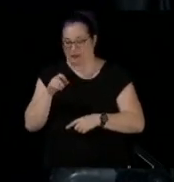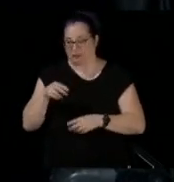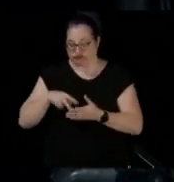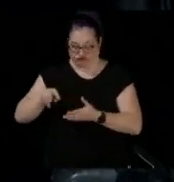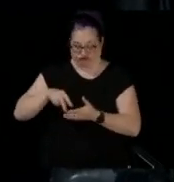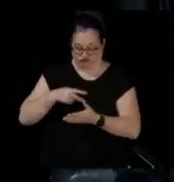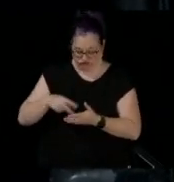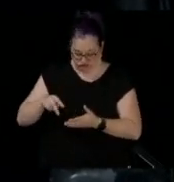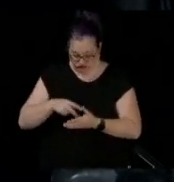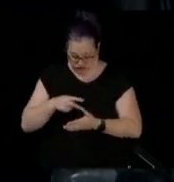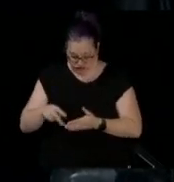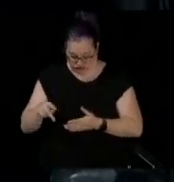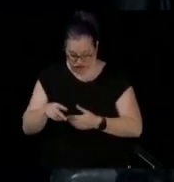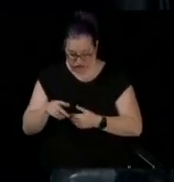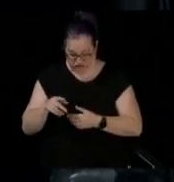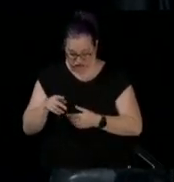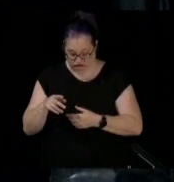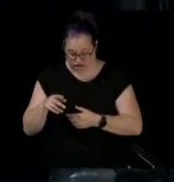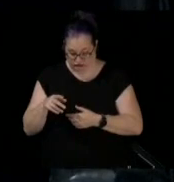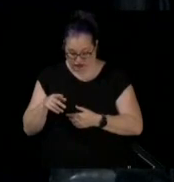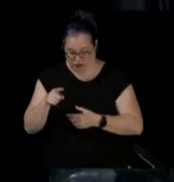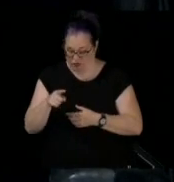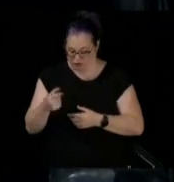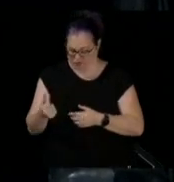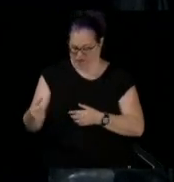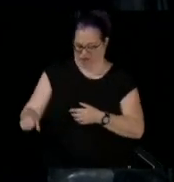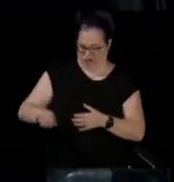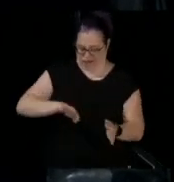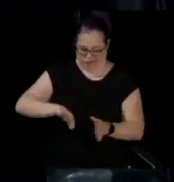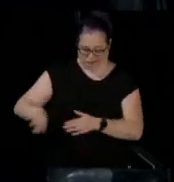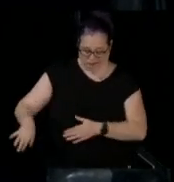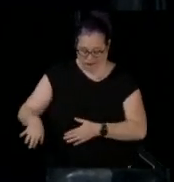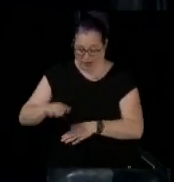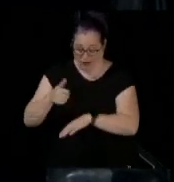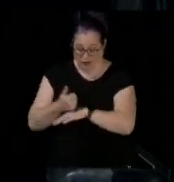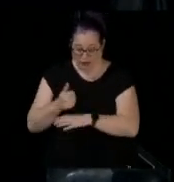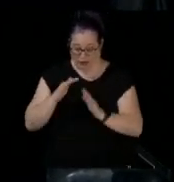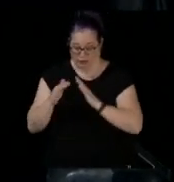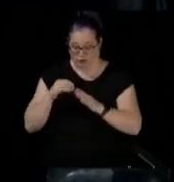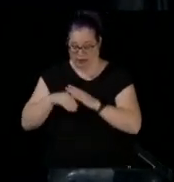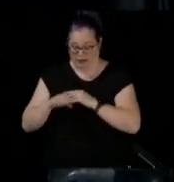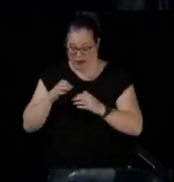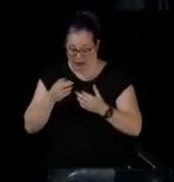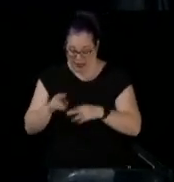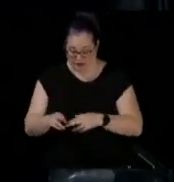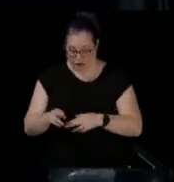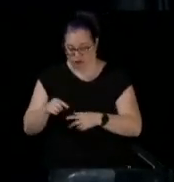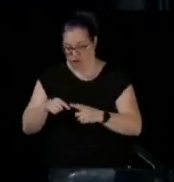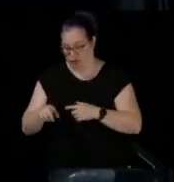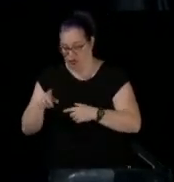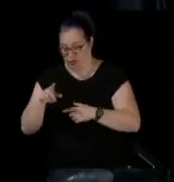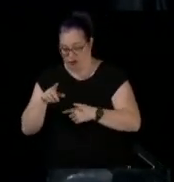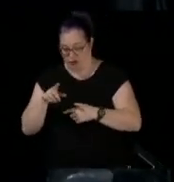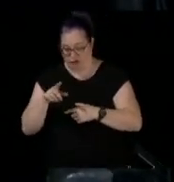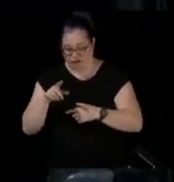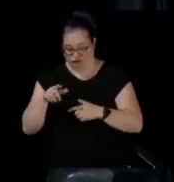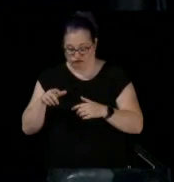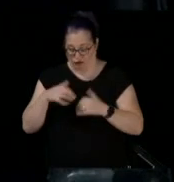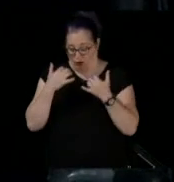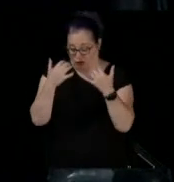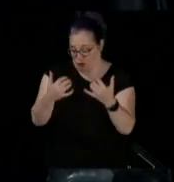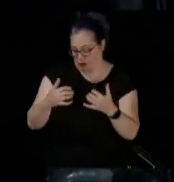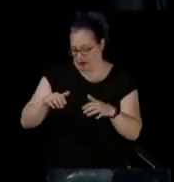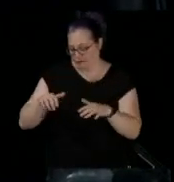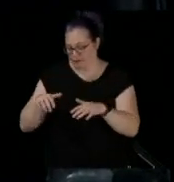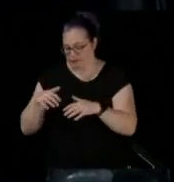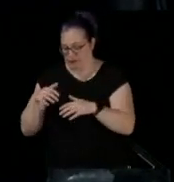anxious comparison, you defied such traps and created a community in the classroom, the studio, the auditorium, the gym, and on the